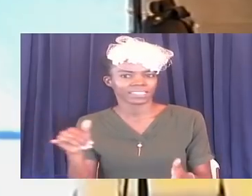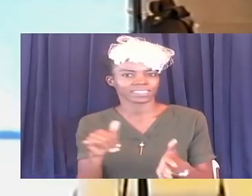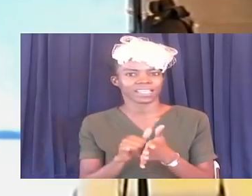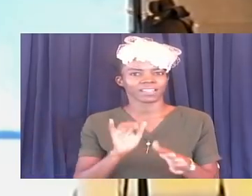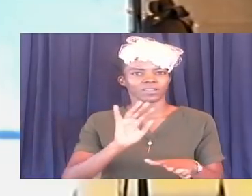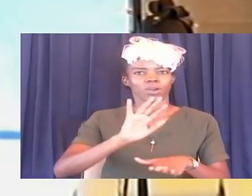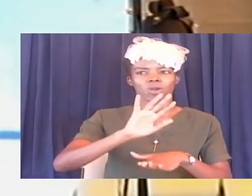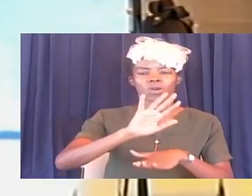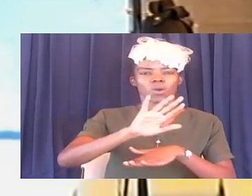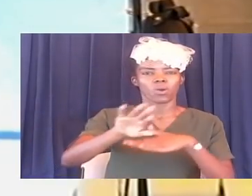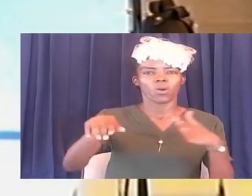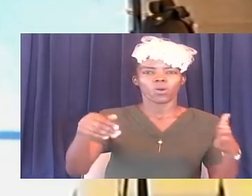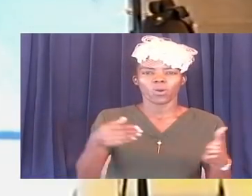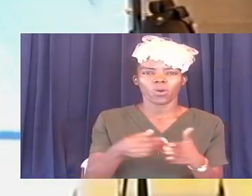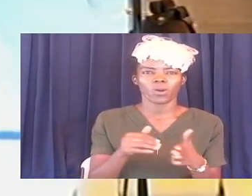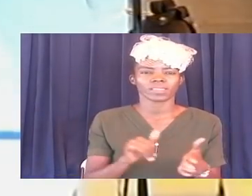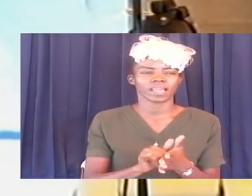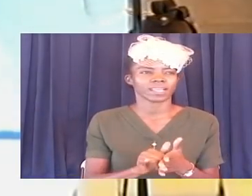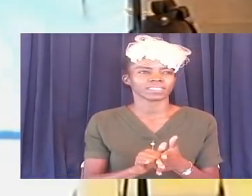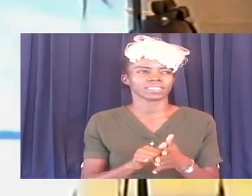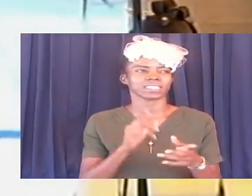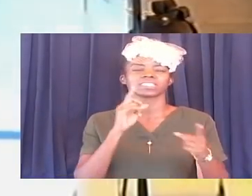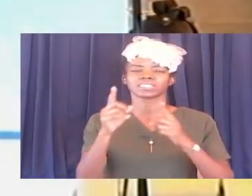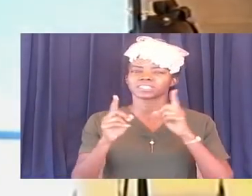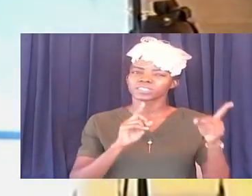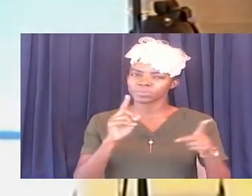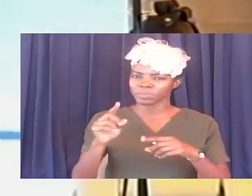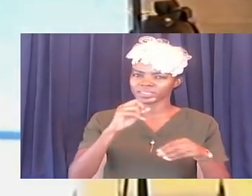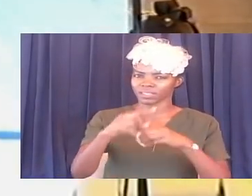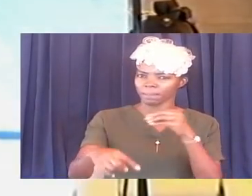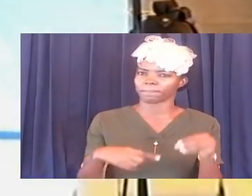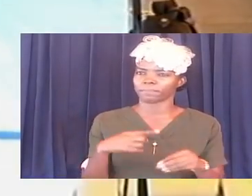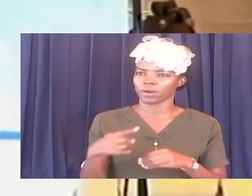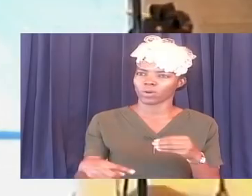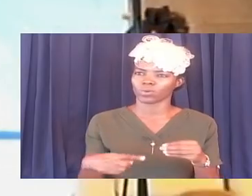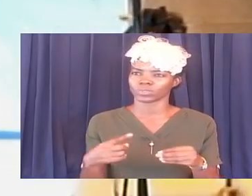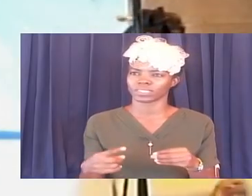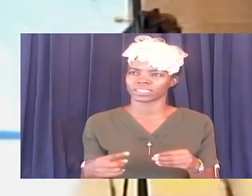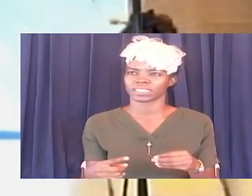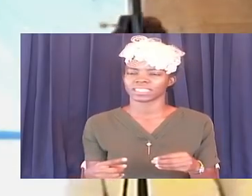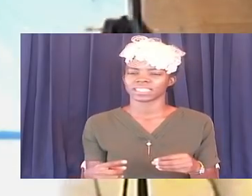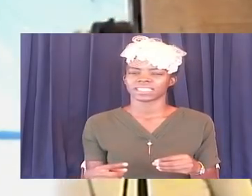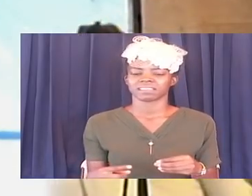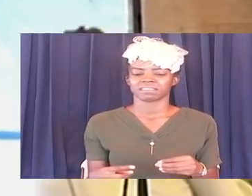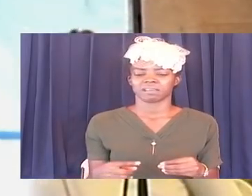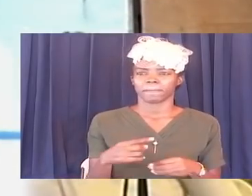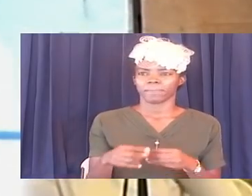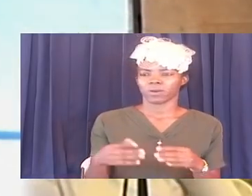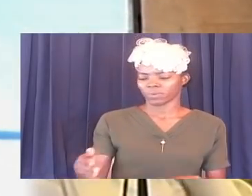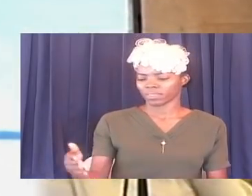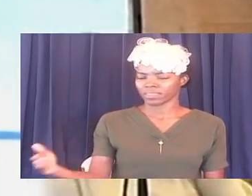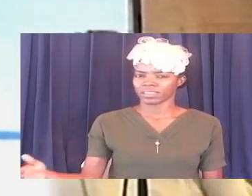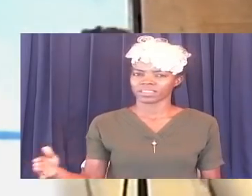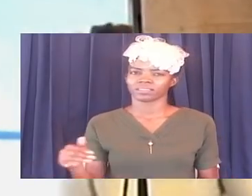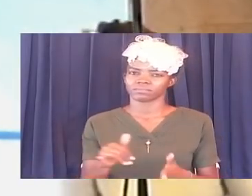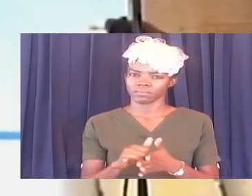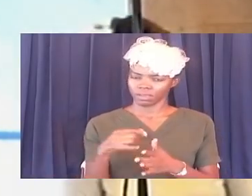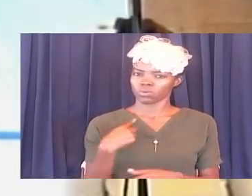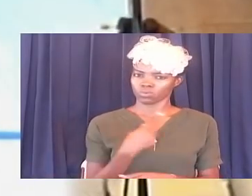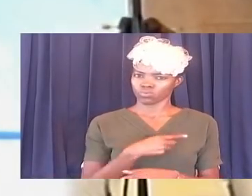all that it speaks to or speaks about is about things that we ought to